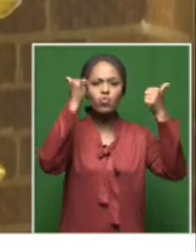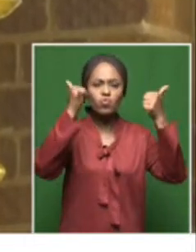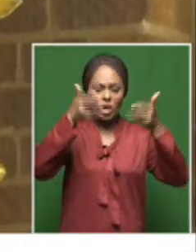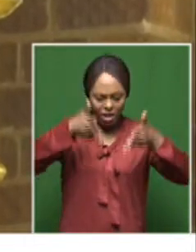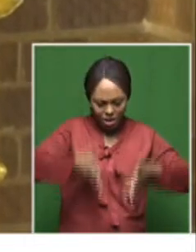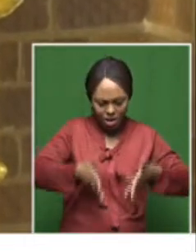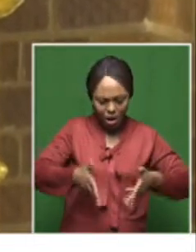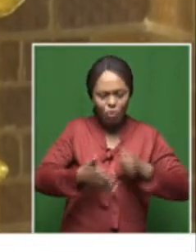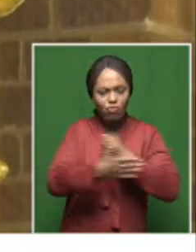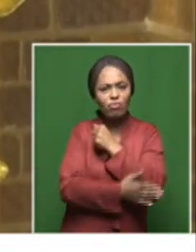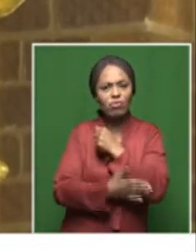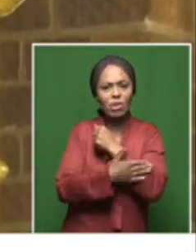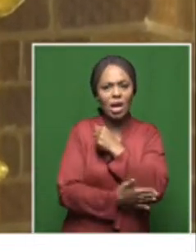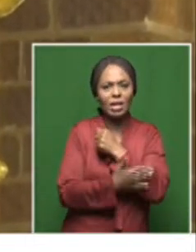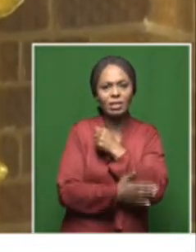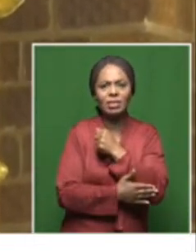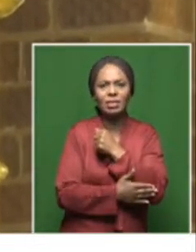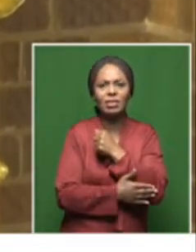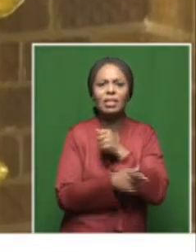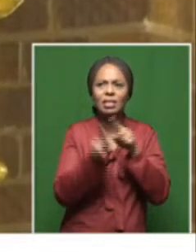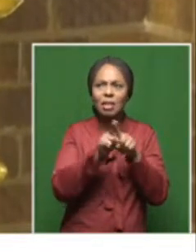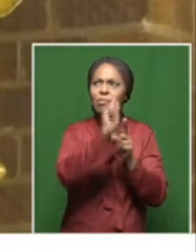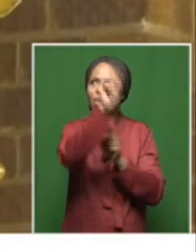emanated from her reception of its beauty.